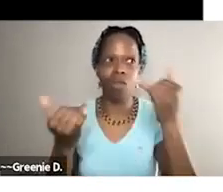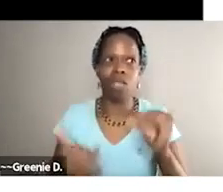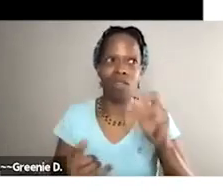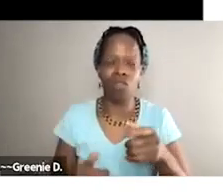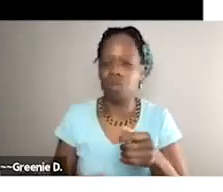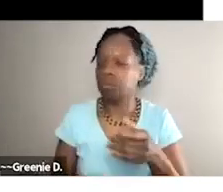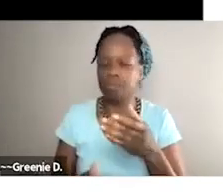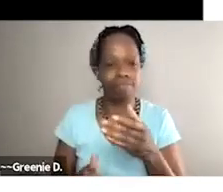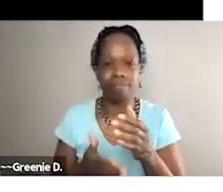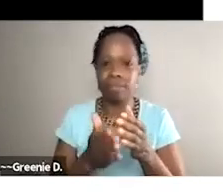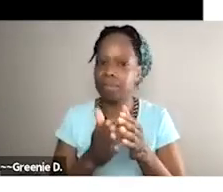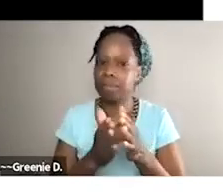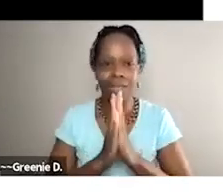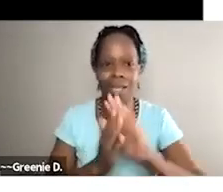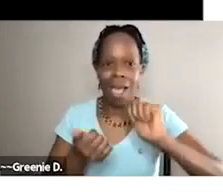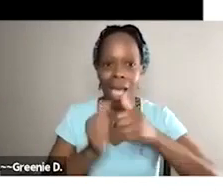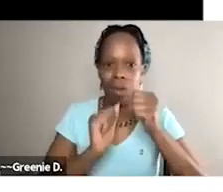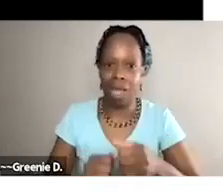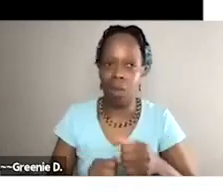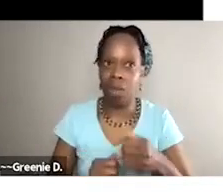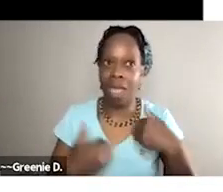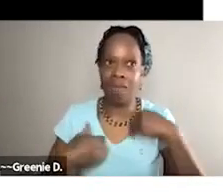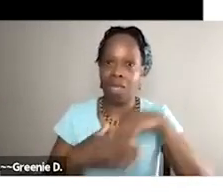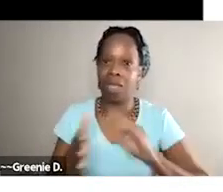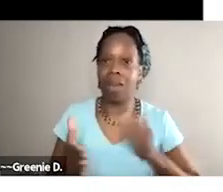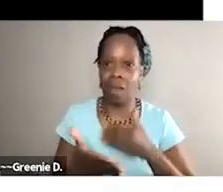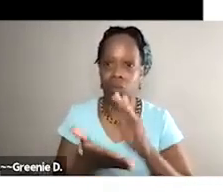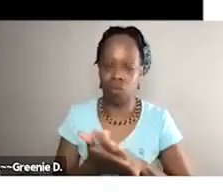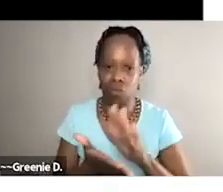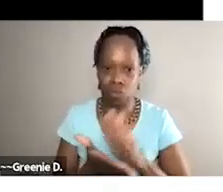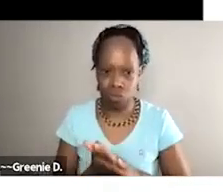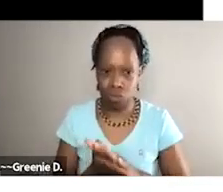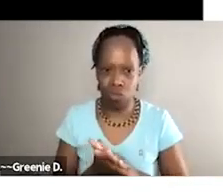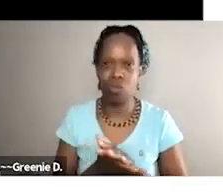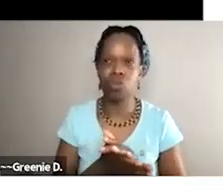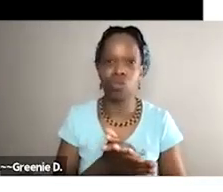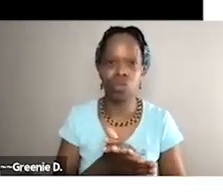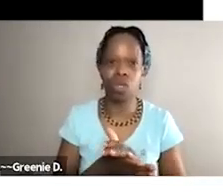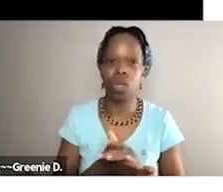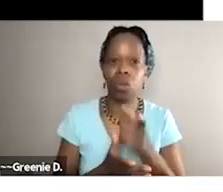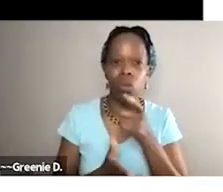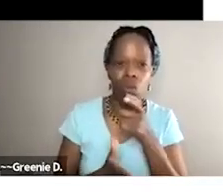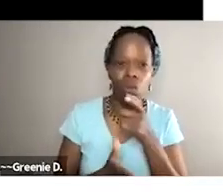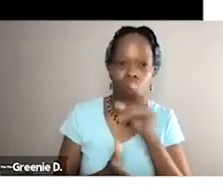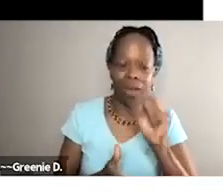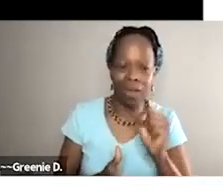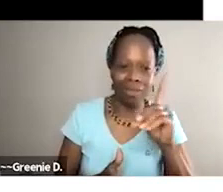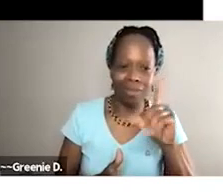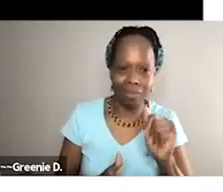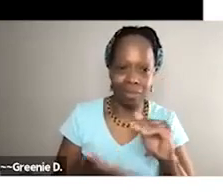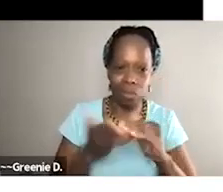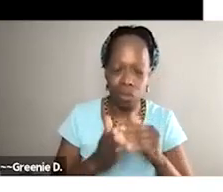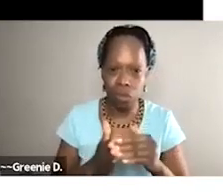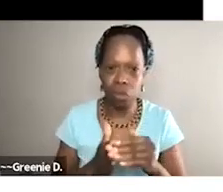can we, you know, have our students learn about disability, whether it be around, you know, who is the disability community, disability history